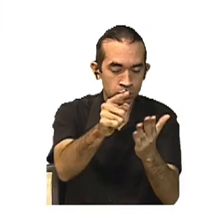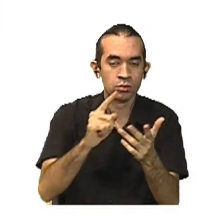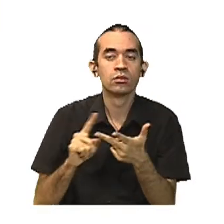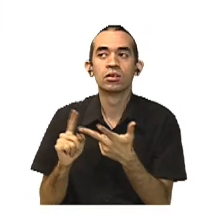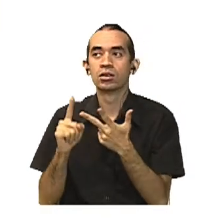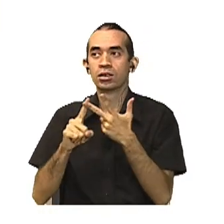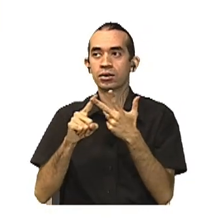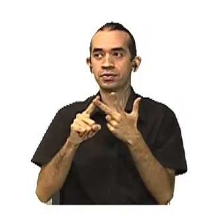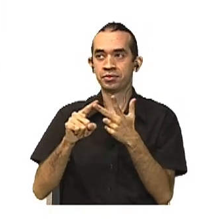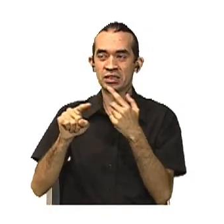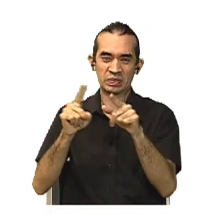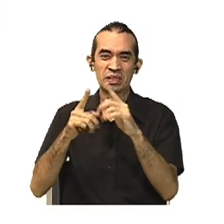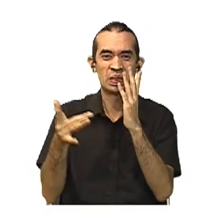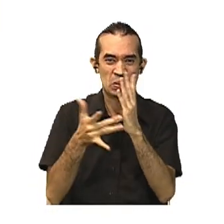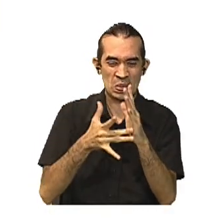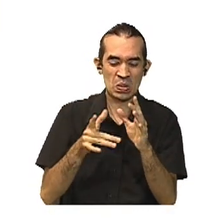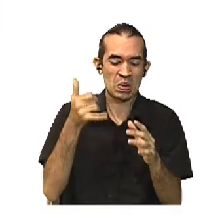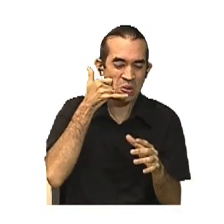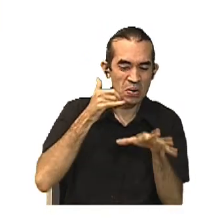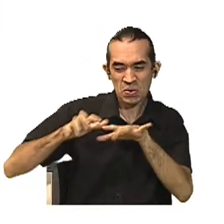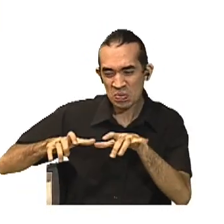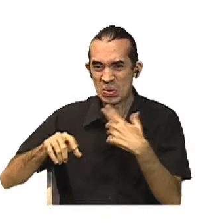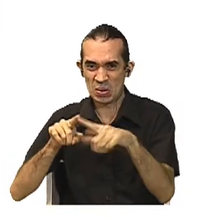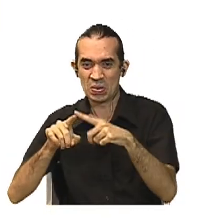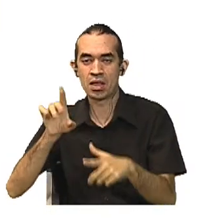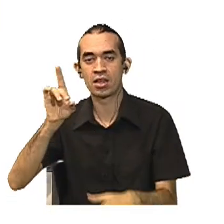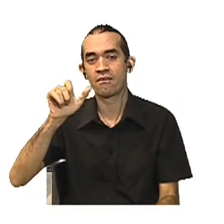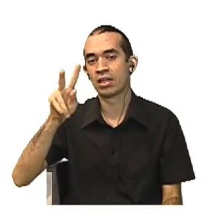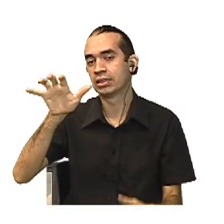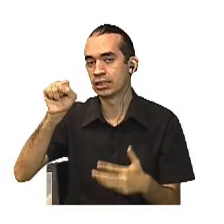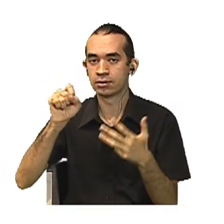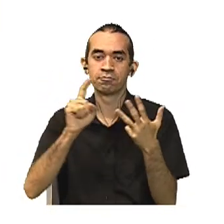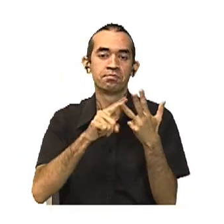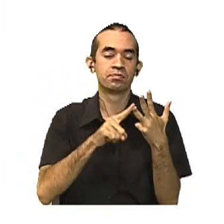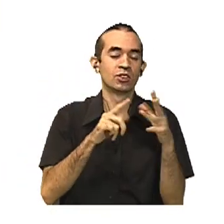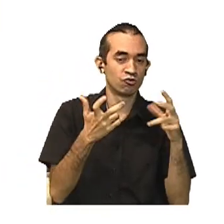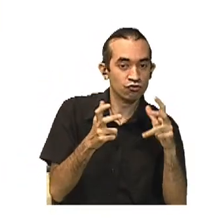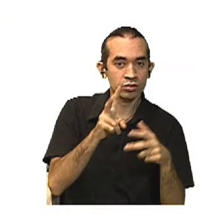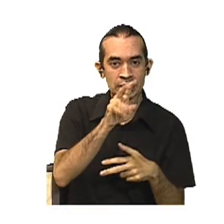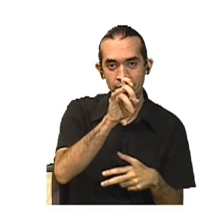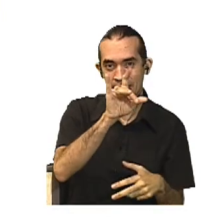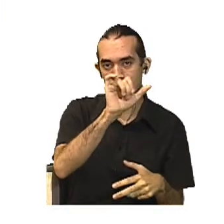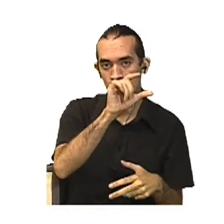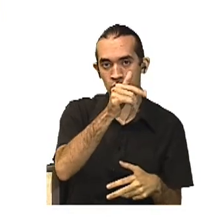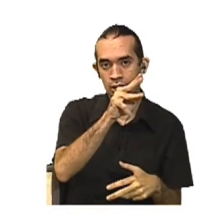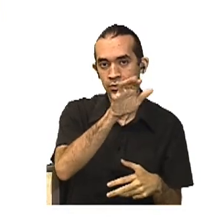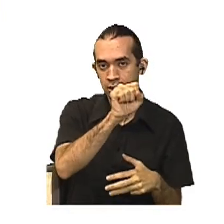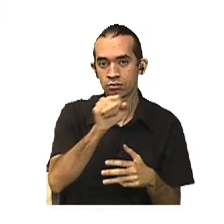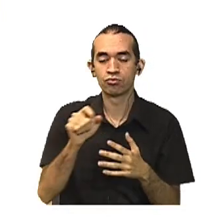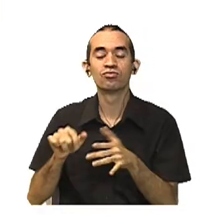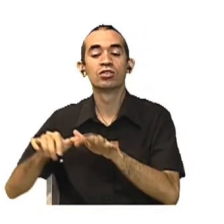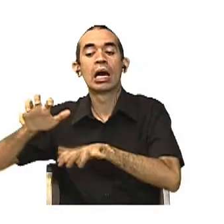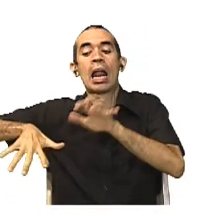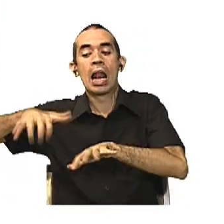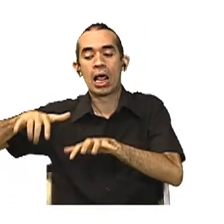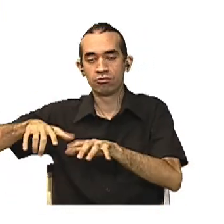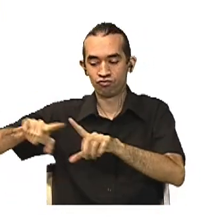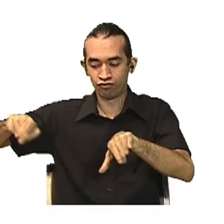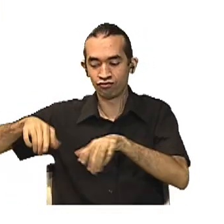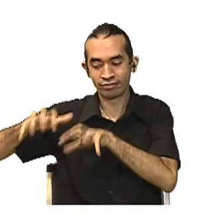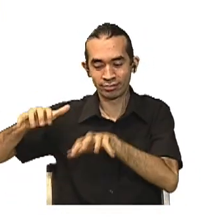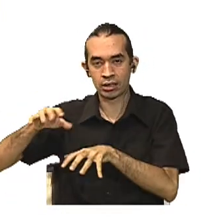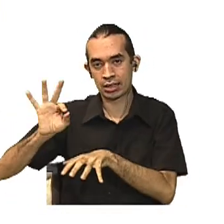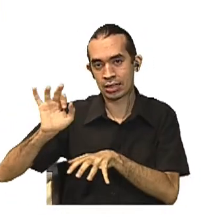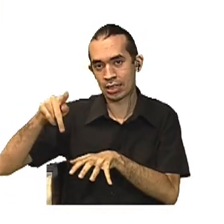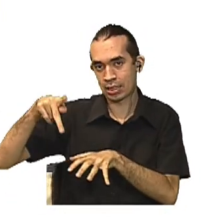You also have the video games and you have time. Okay, so tell me, how